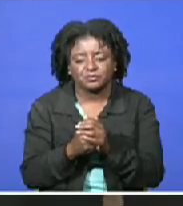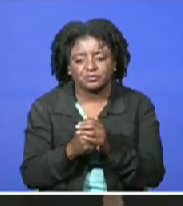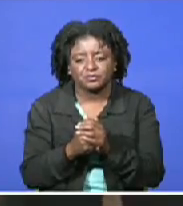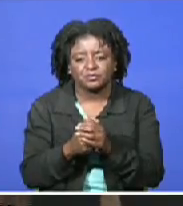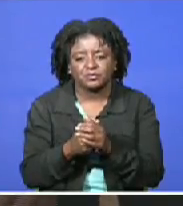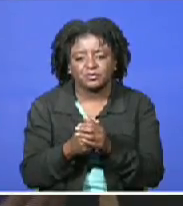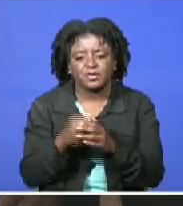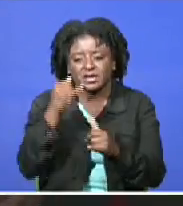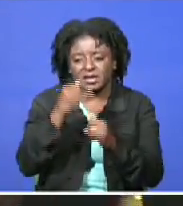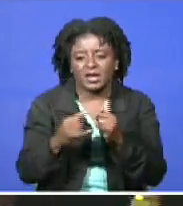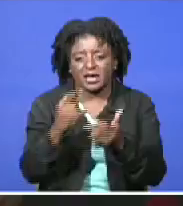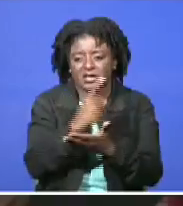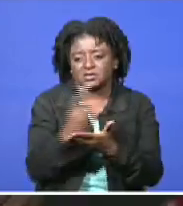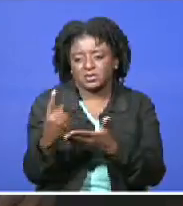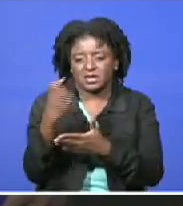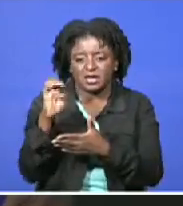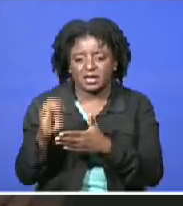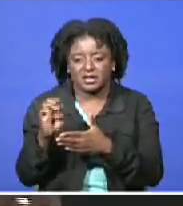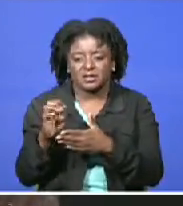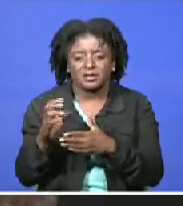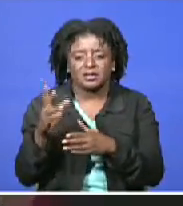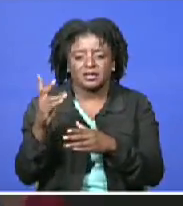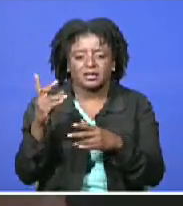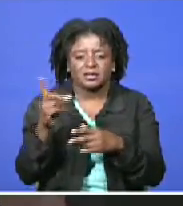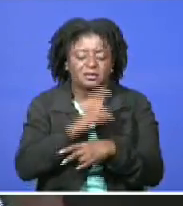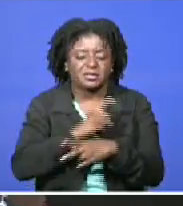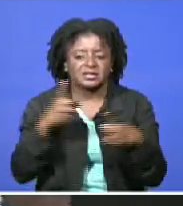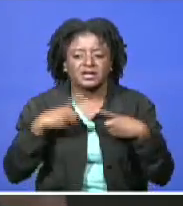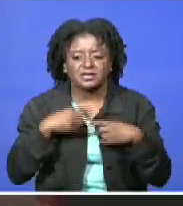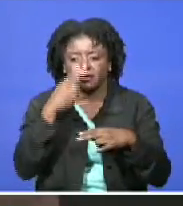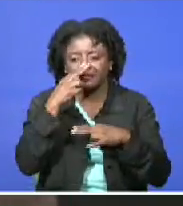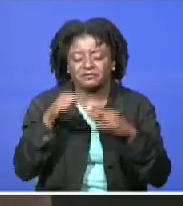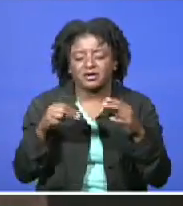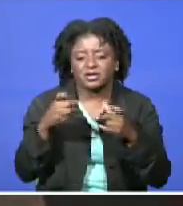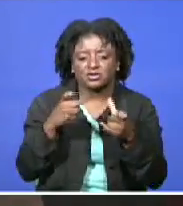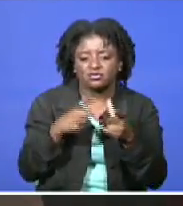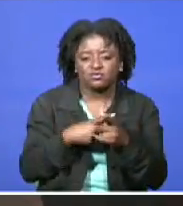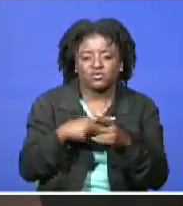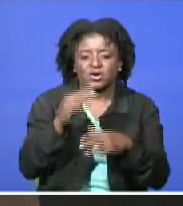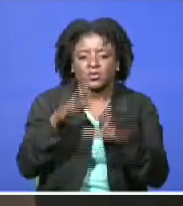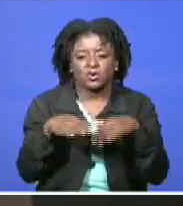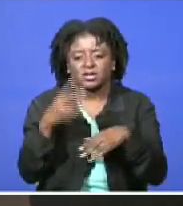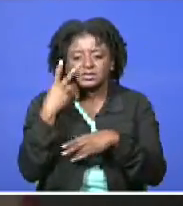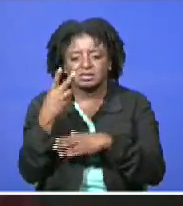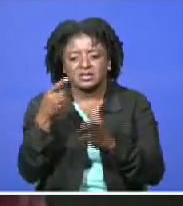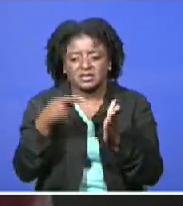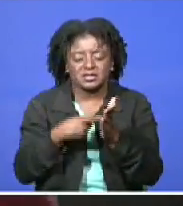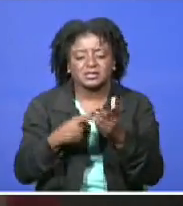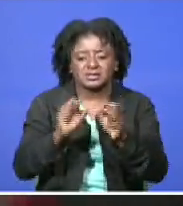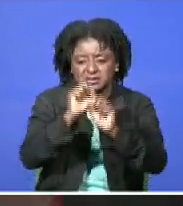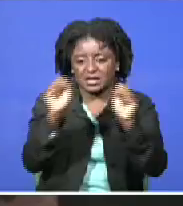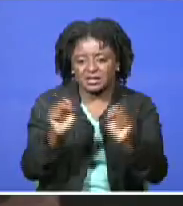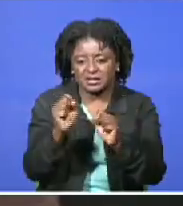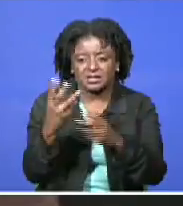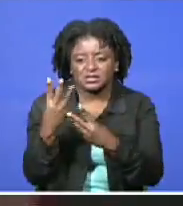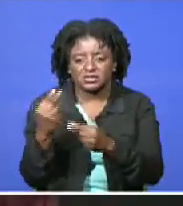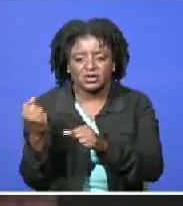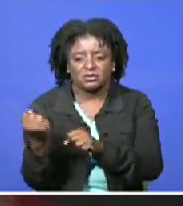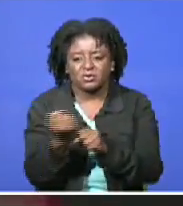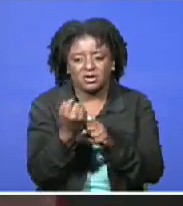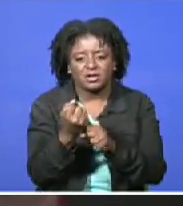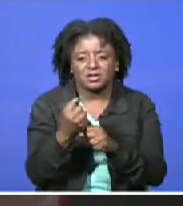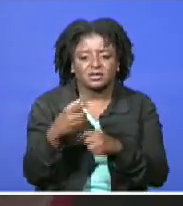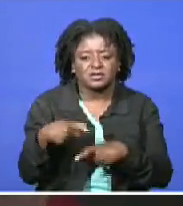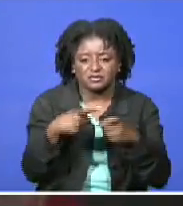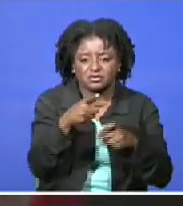Well, last weekend, the police held their fun run walk, and as you can see, this coming Saturday will be softball. I'm going to turn it over